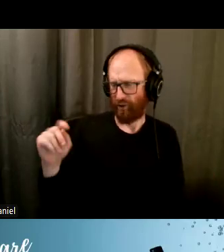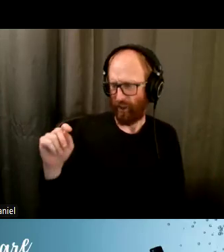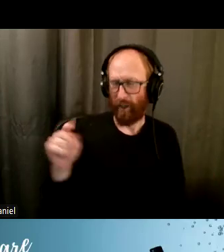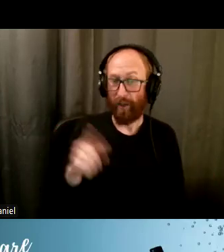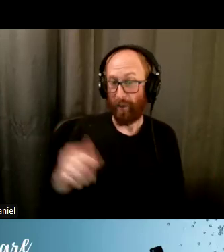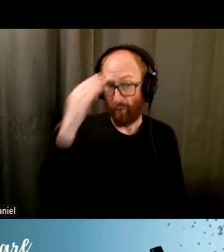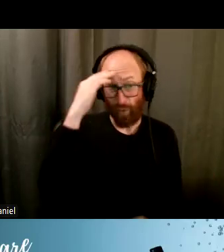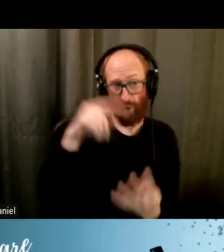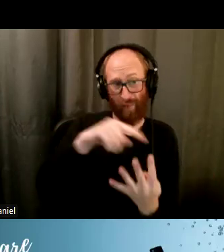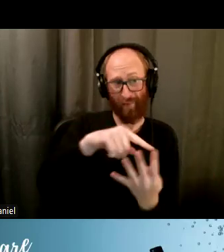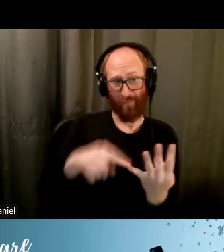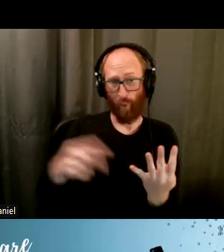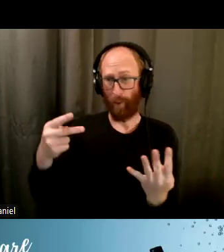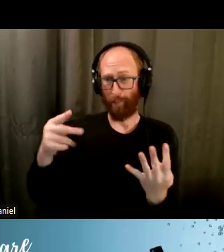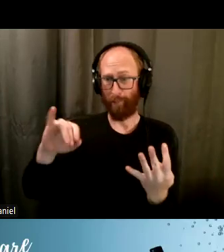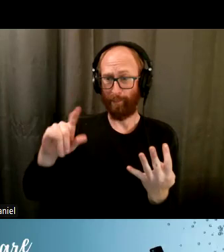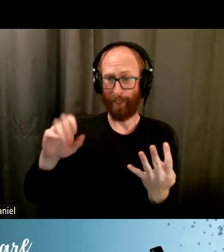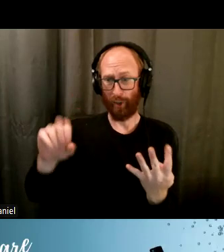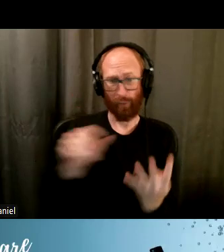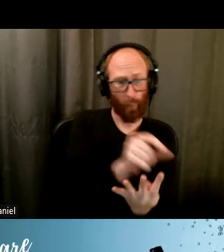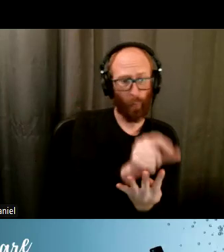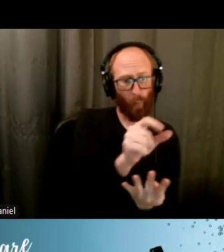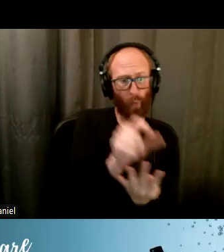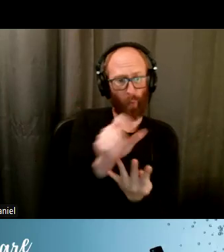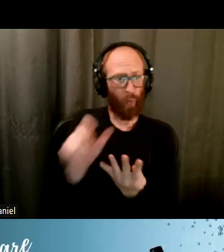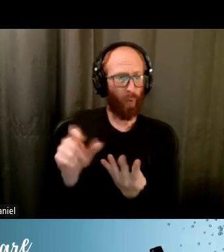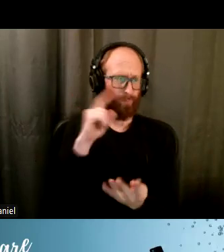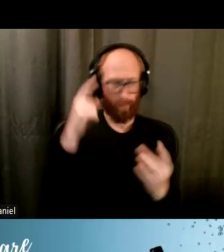4 pillars are for mental health literacy?